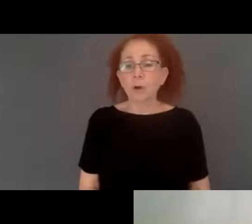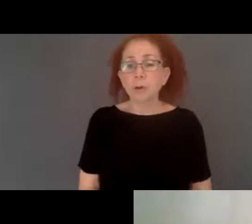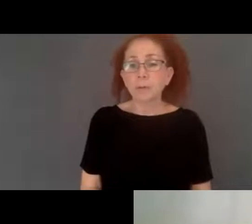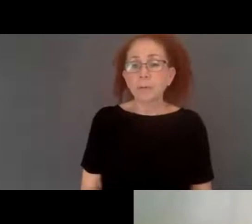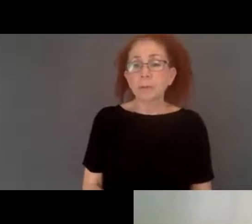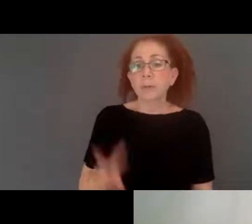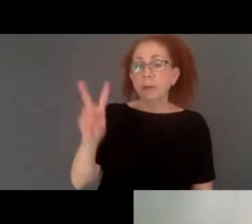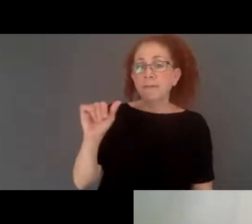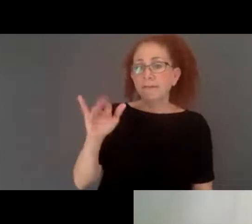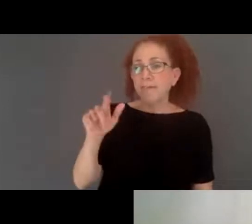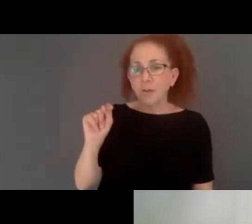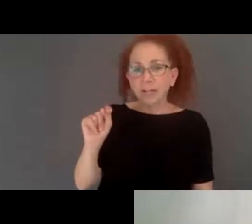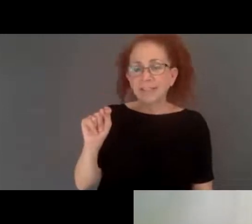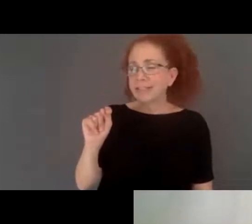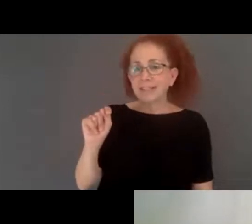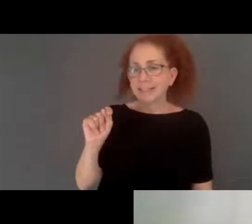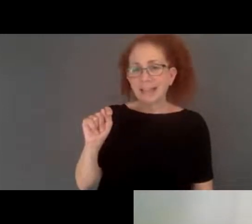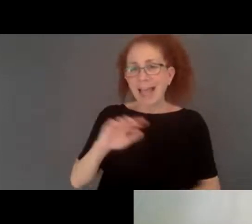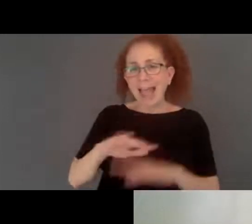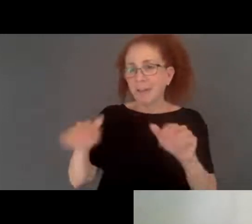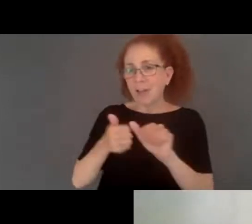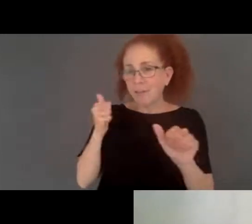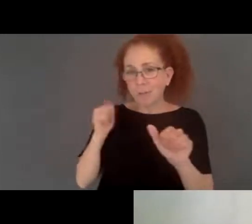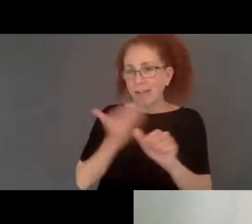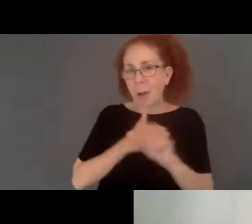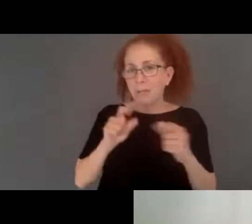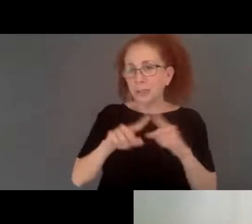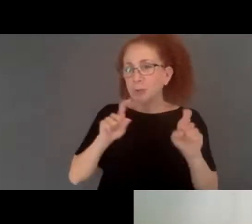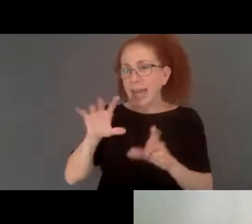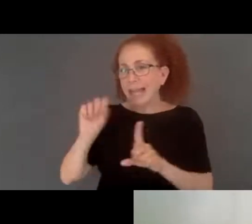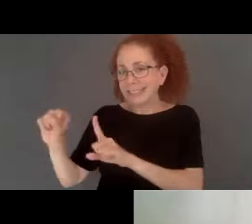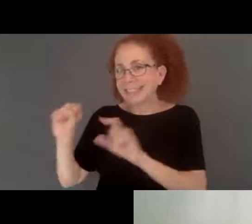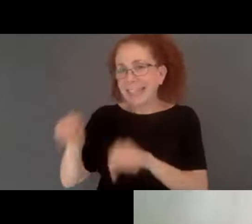variants have evaded our ability to test them.